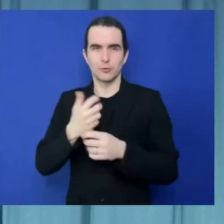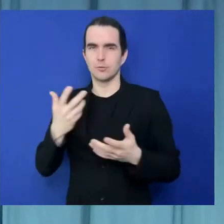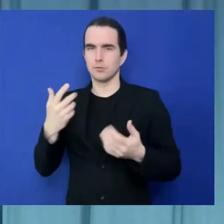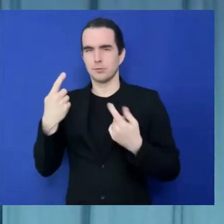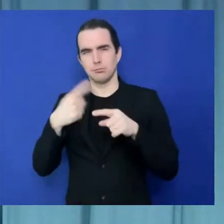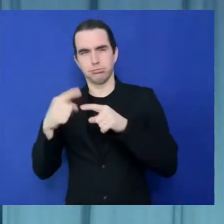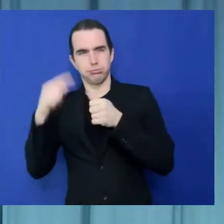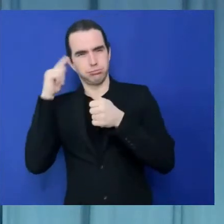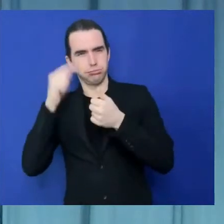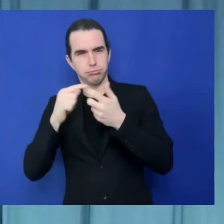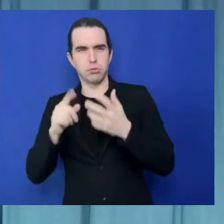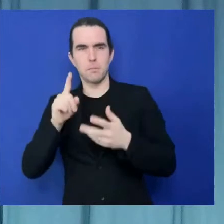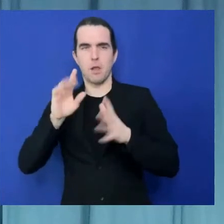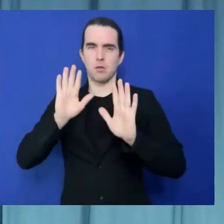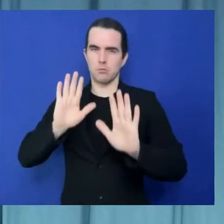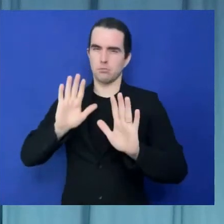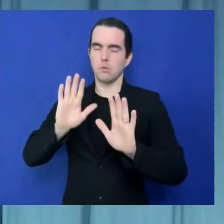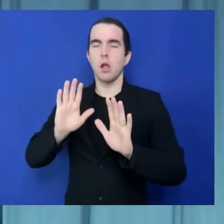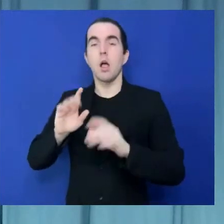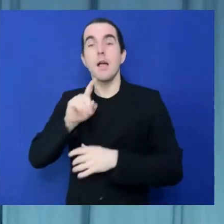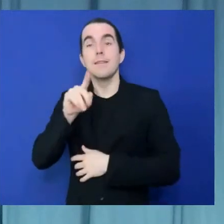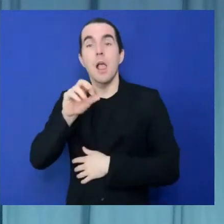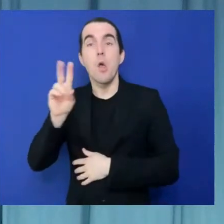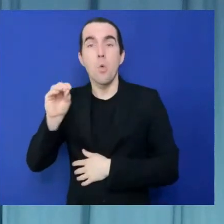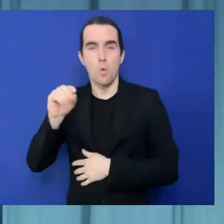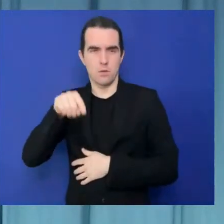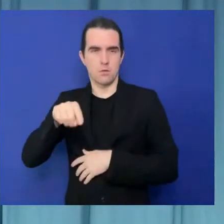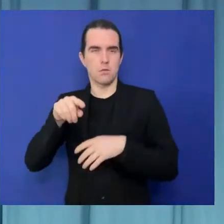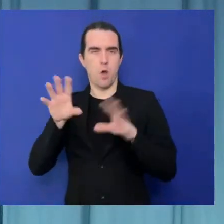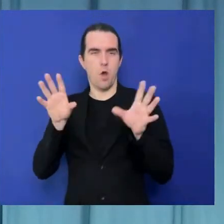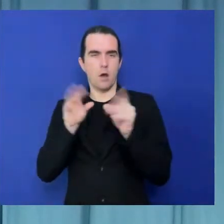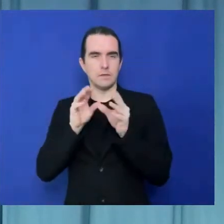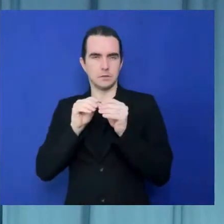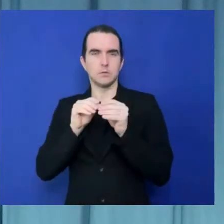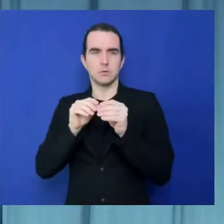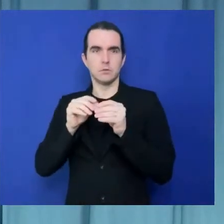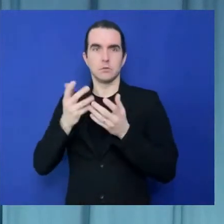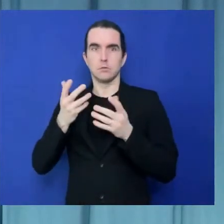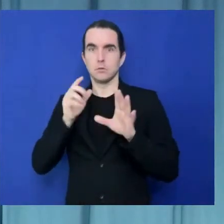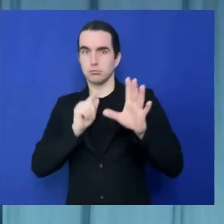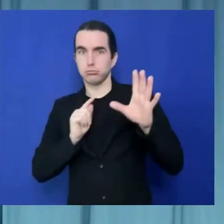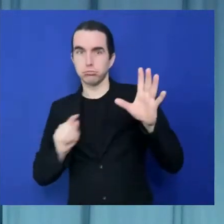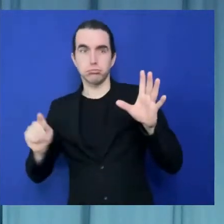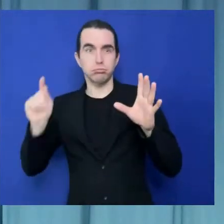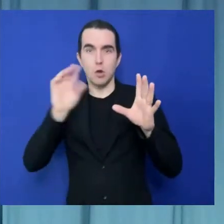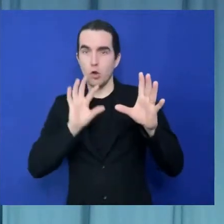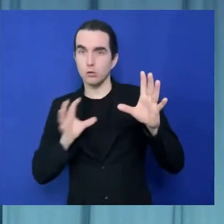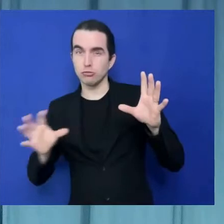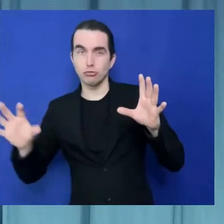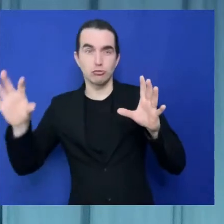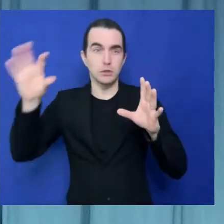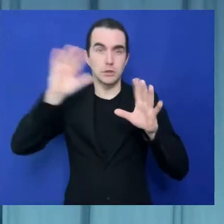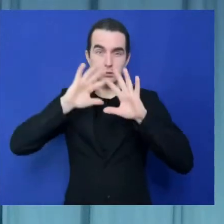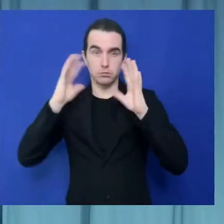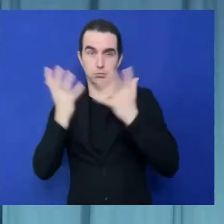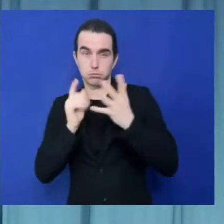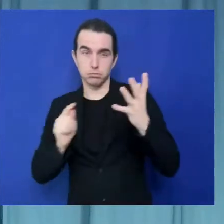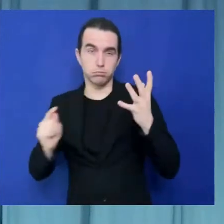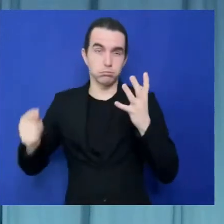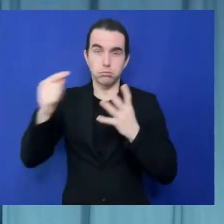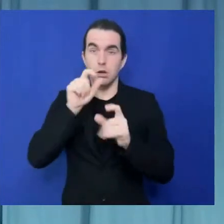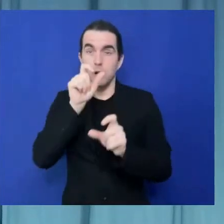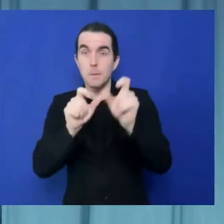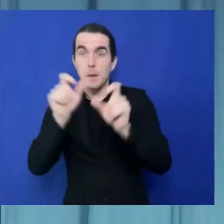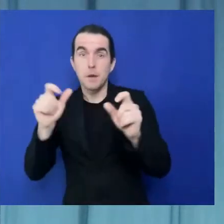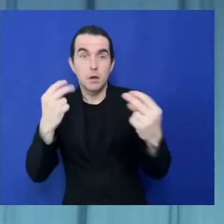He keeps pushing us again and again to think big. We have 73 awardees tomorrow that you'll be hearing from. We have